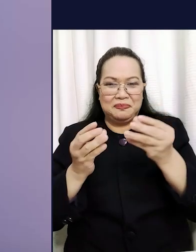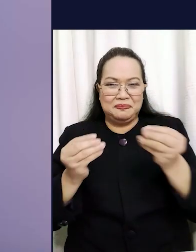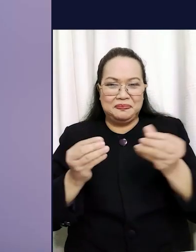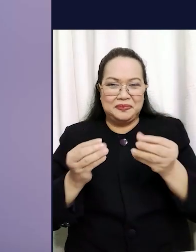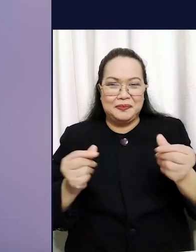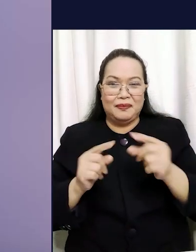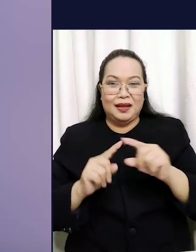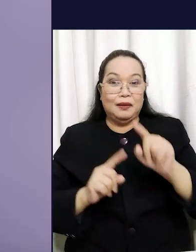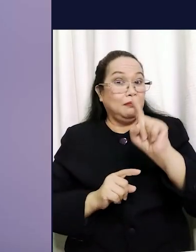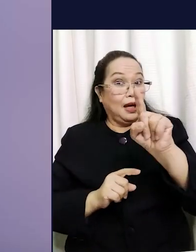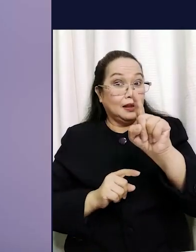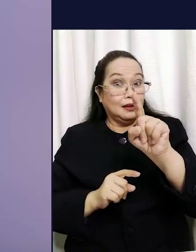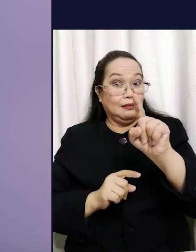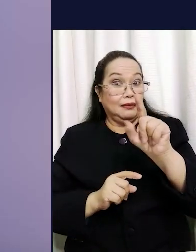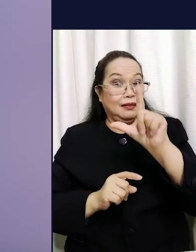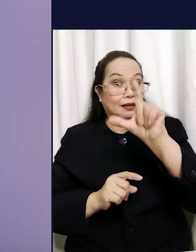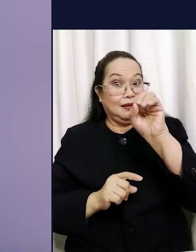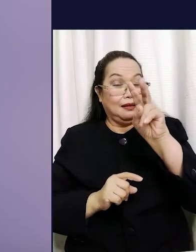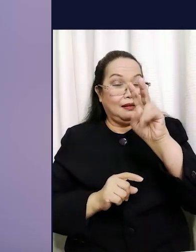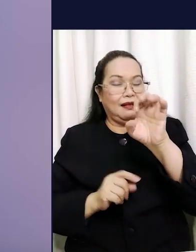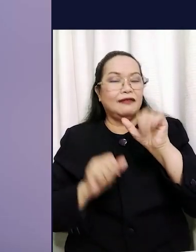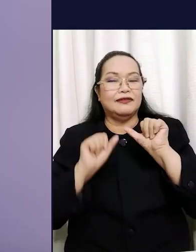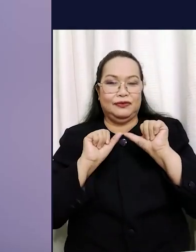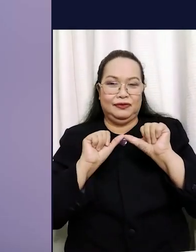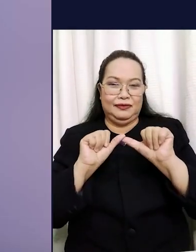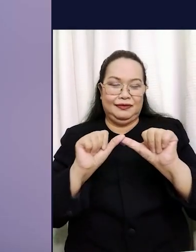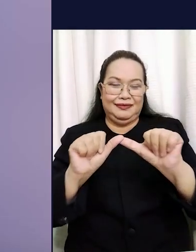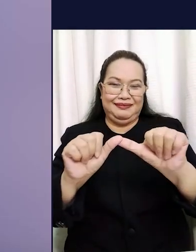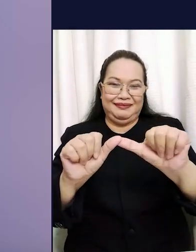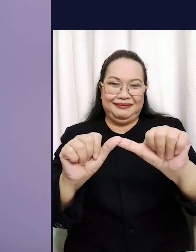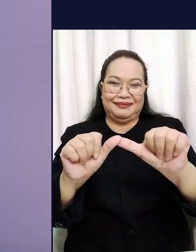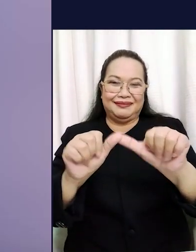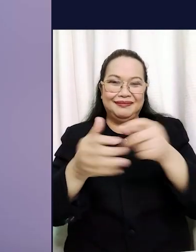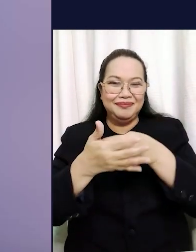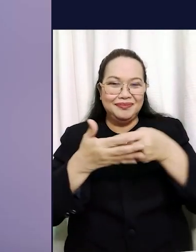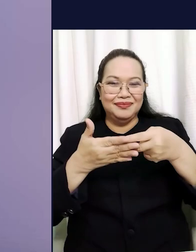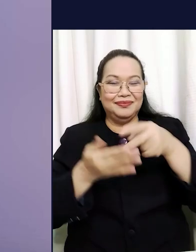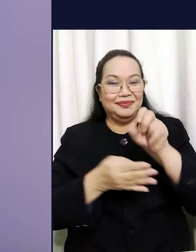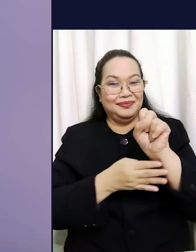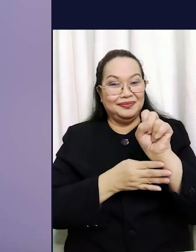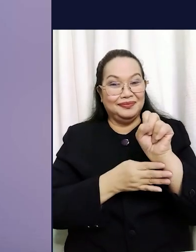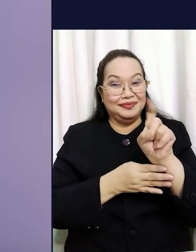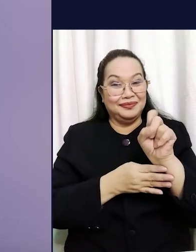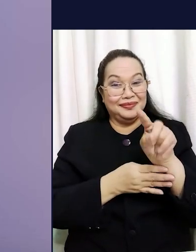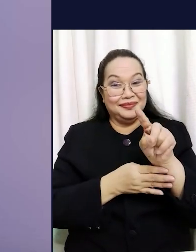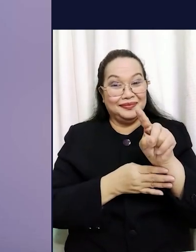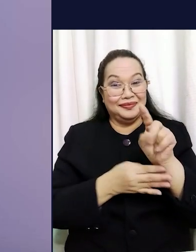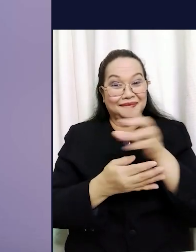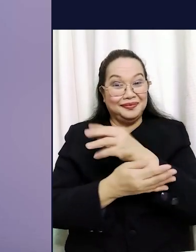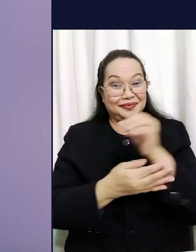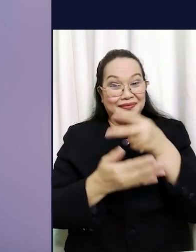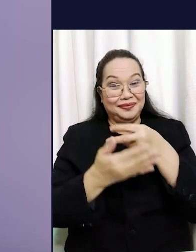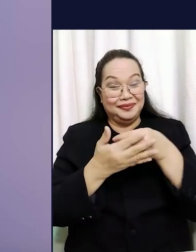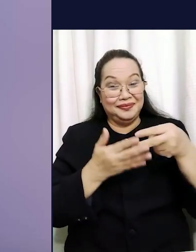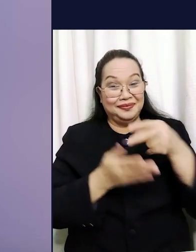pag-ibig hanggang sa kaduluduluhan. At yung iba ay mawawala na. Moving